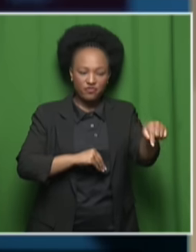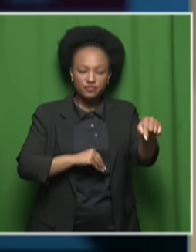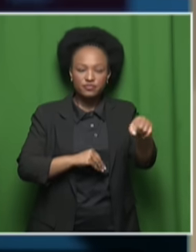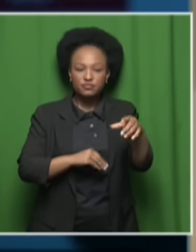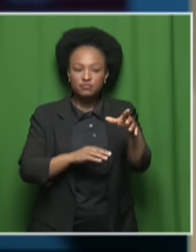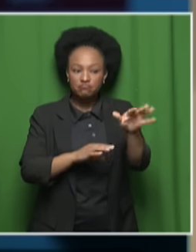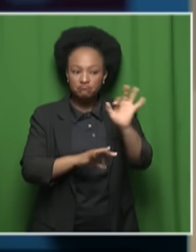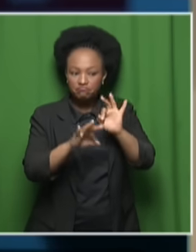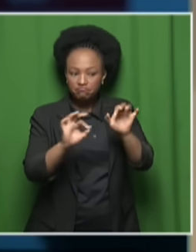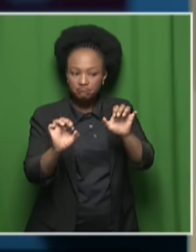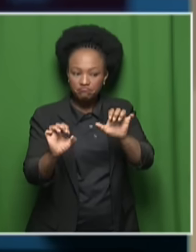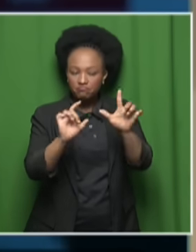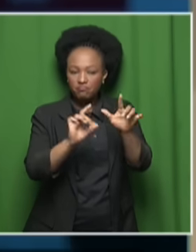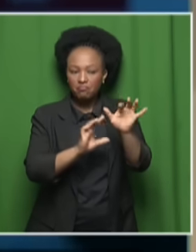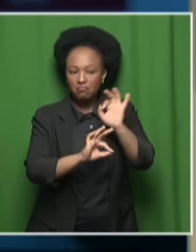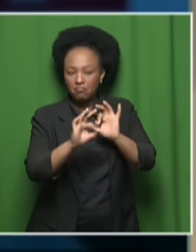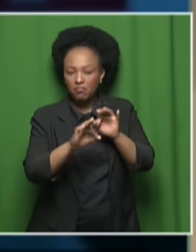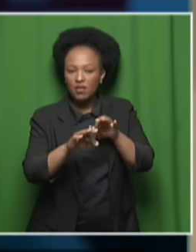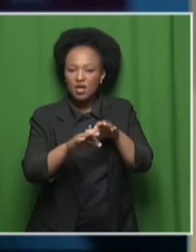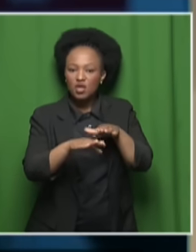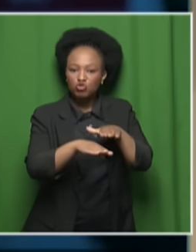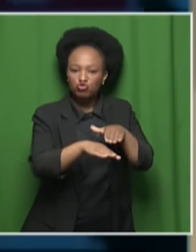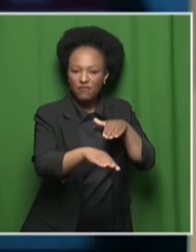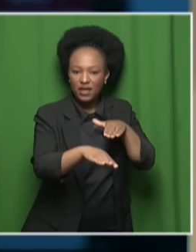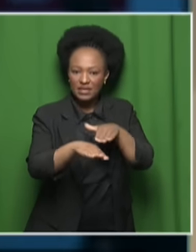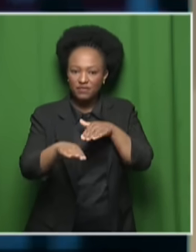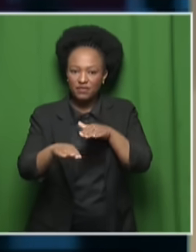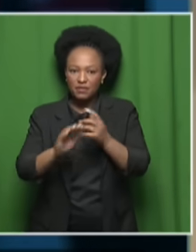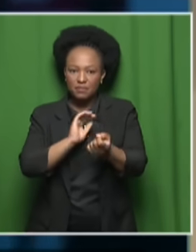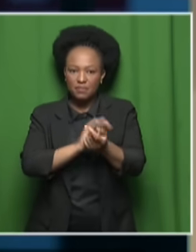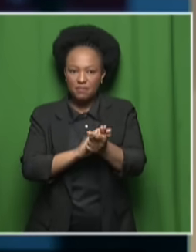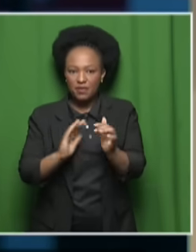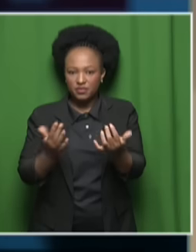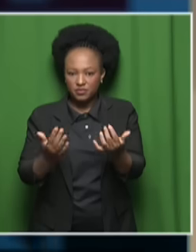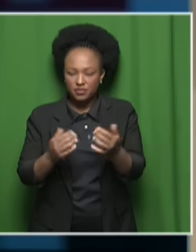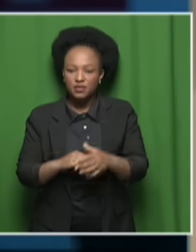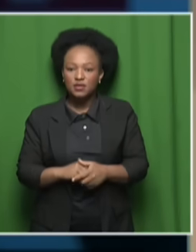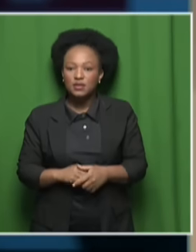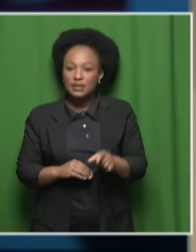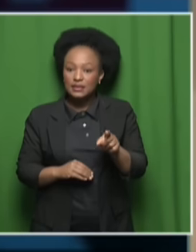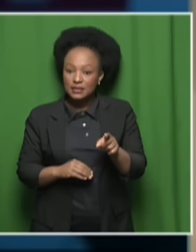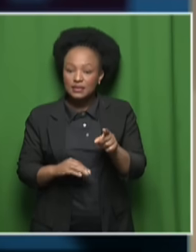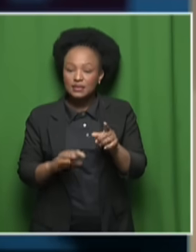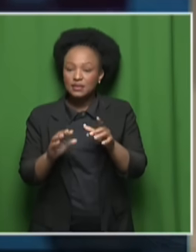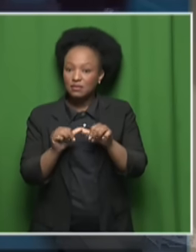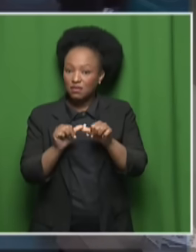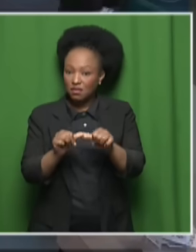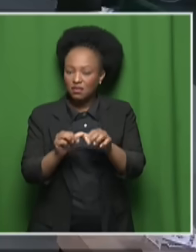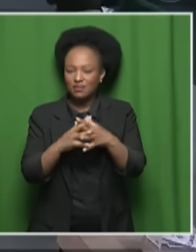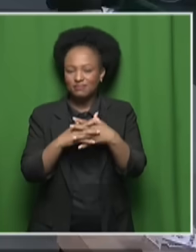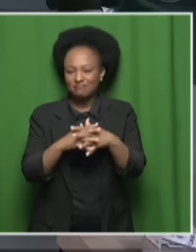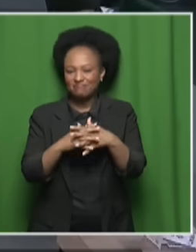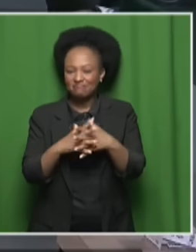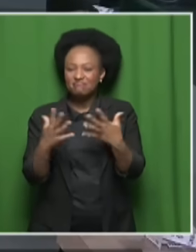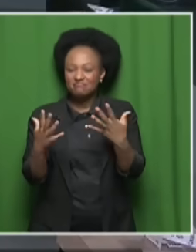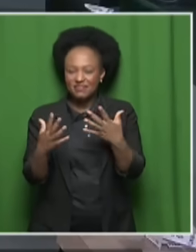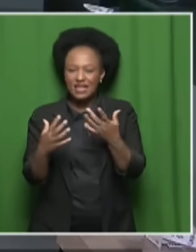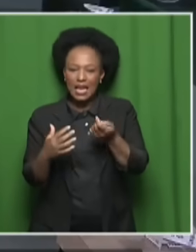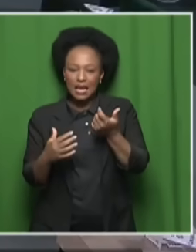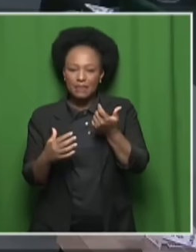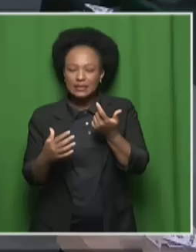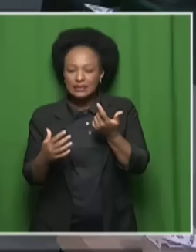shot there of what the traffic situation is currently like. And of course, those disruptions will continue. A little bit of